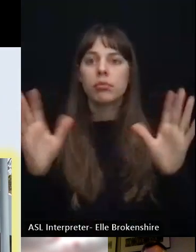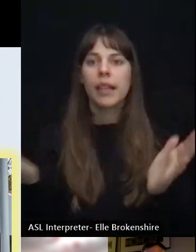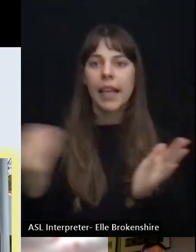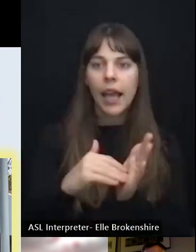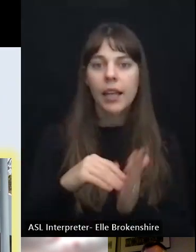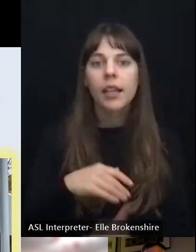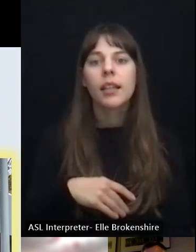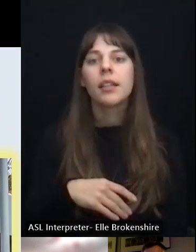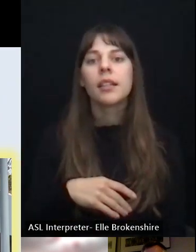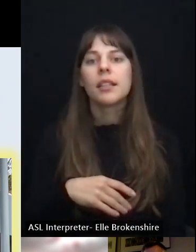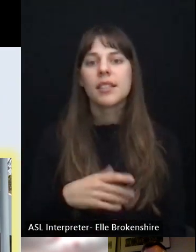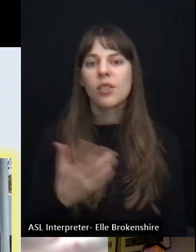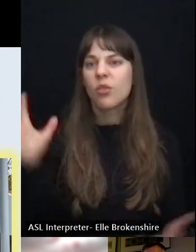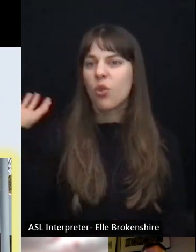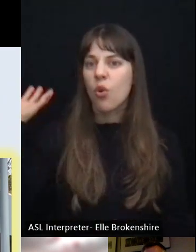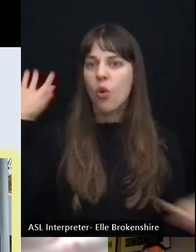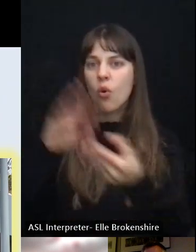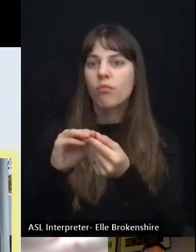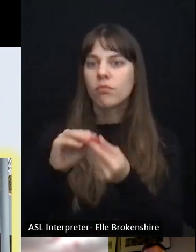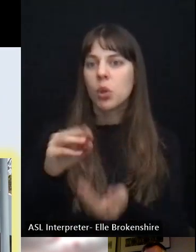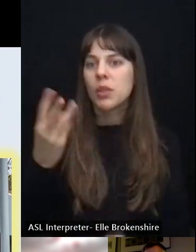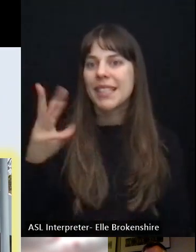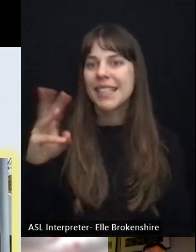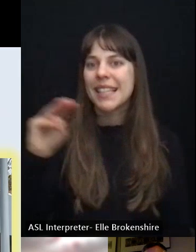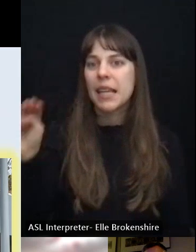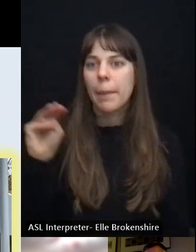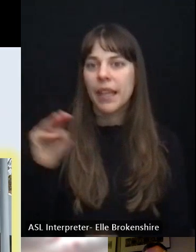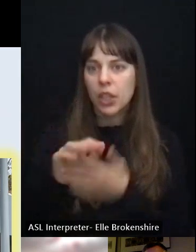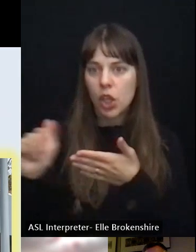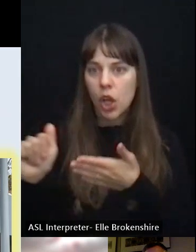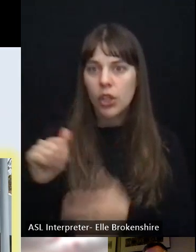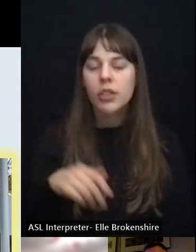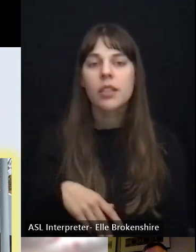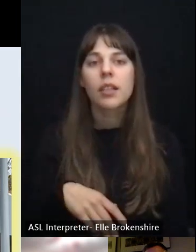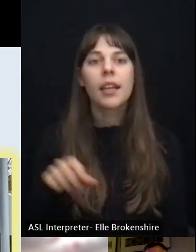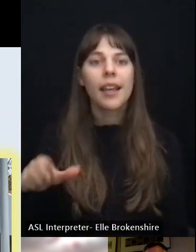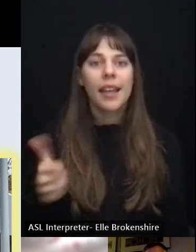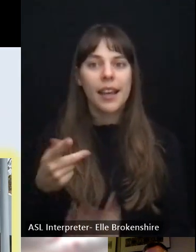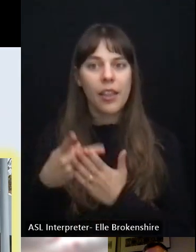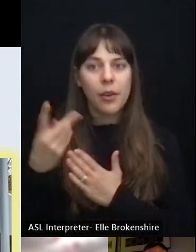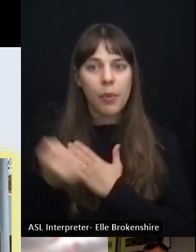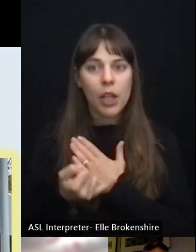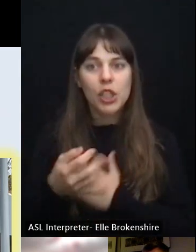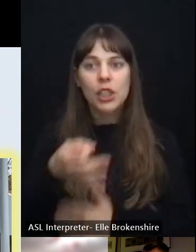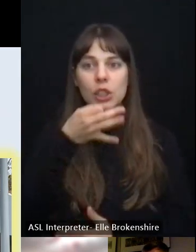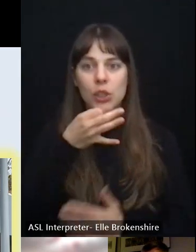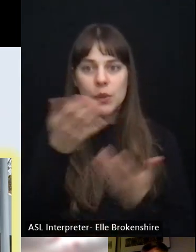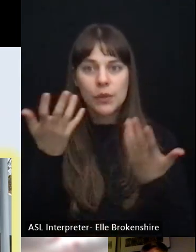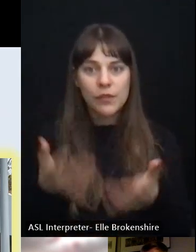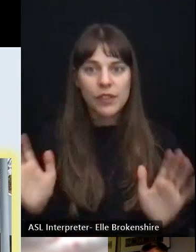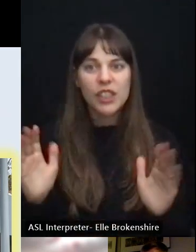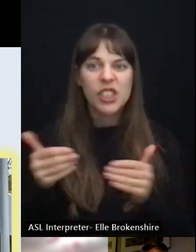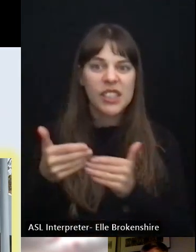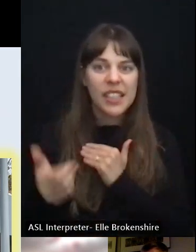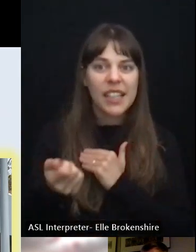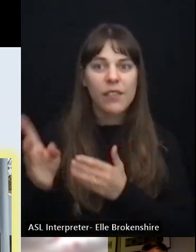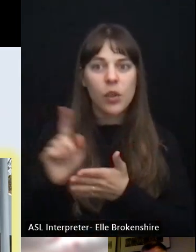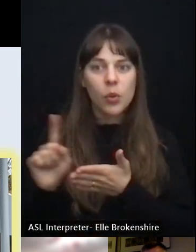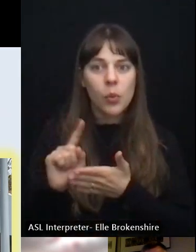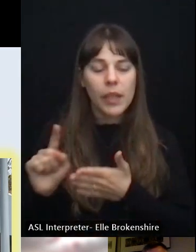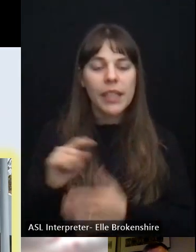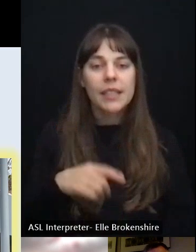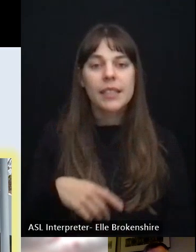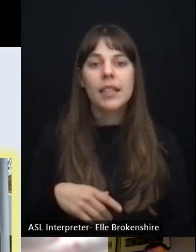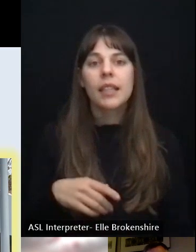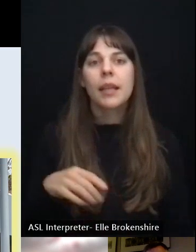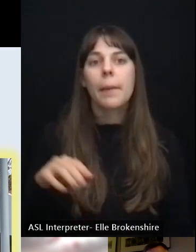about $16 million for that work. And then another project we're just about finishing completing here in the next couple weeks as well too is